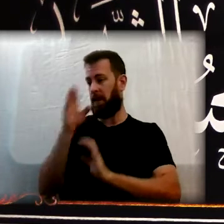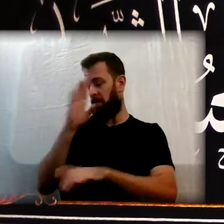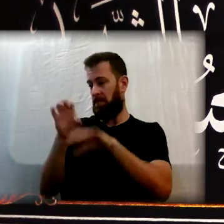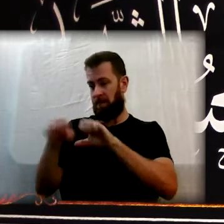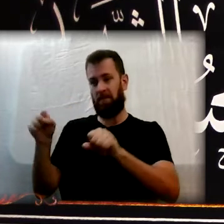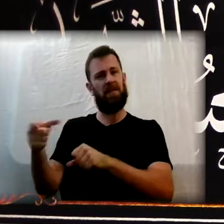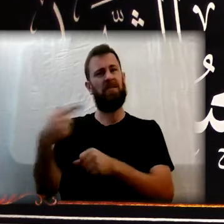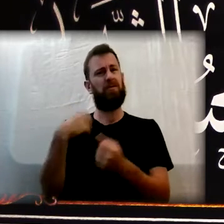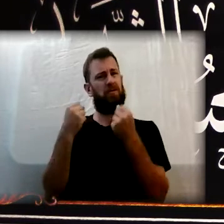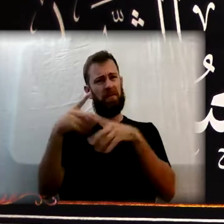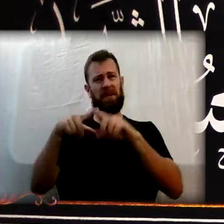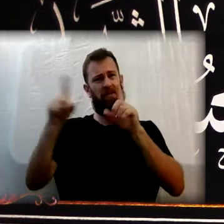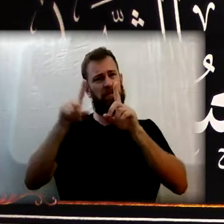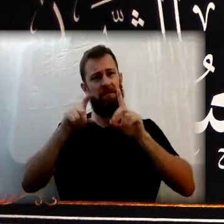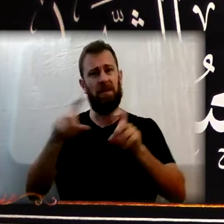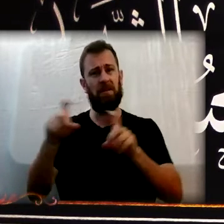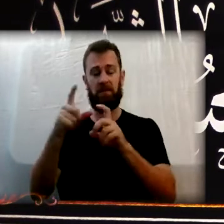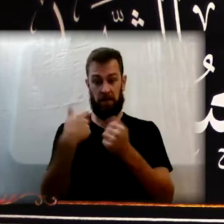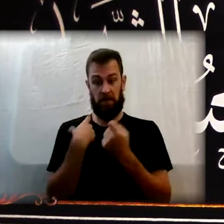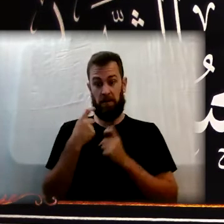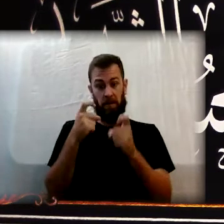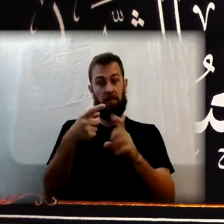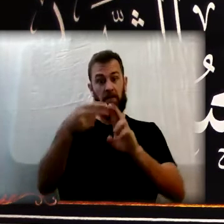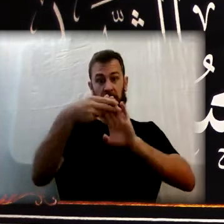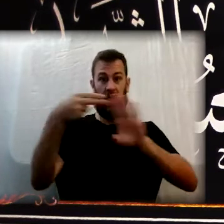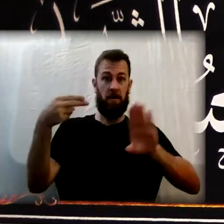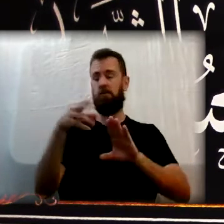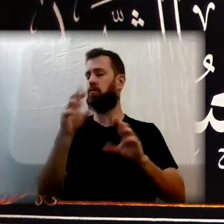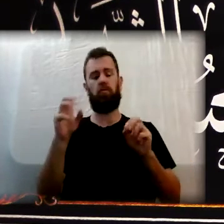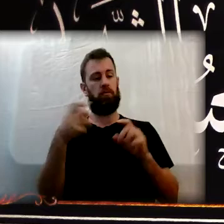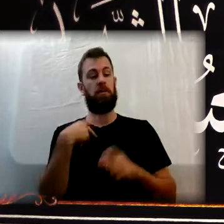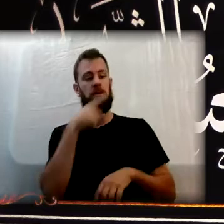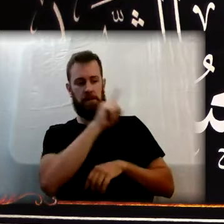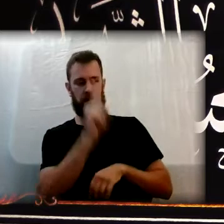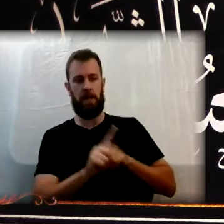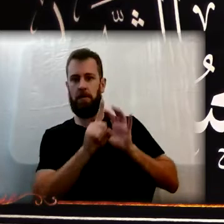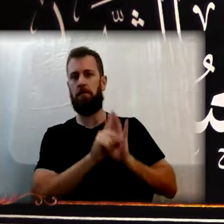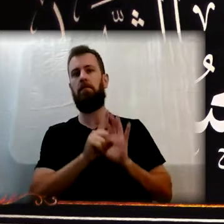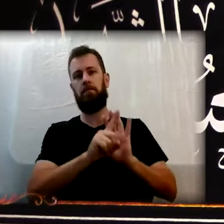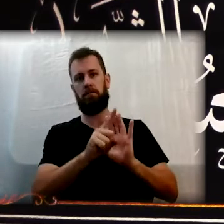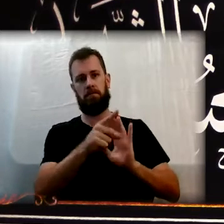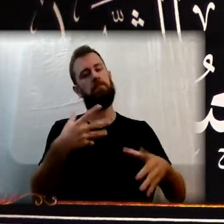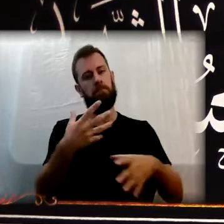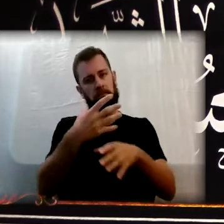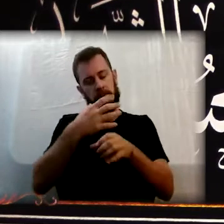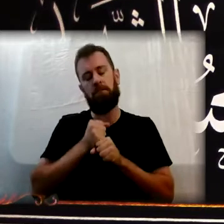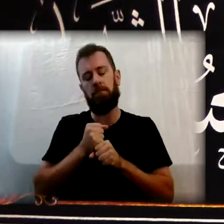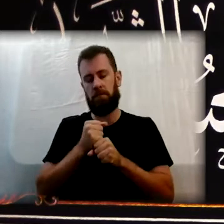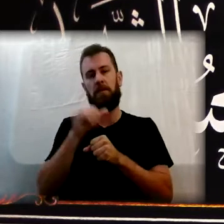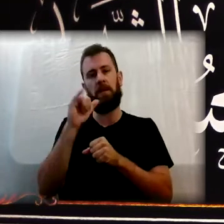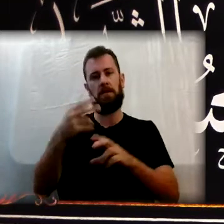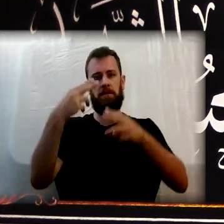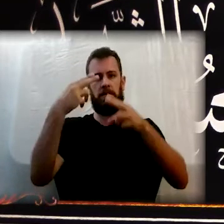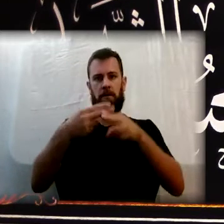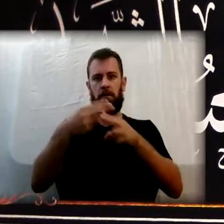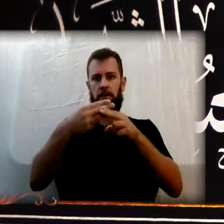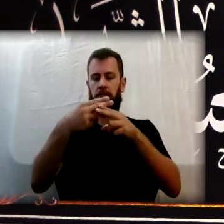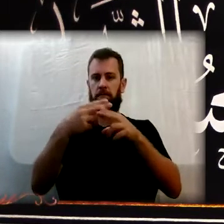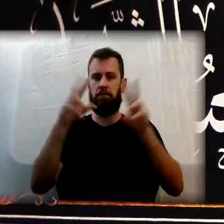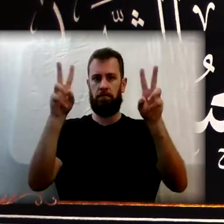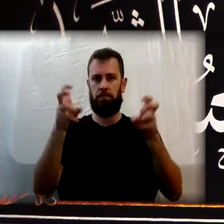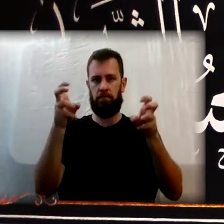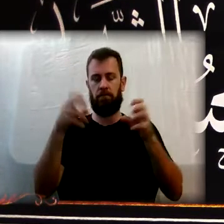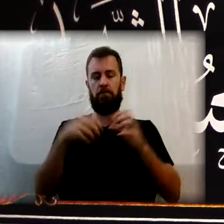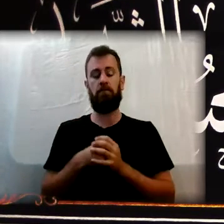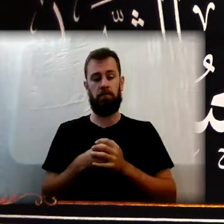title Abul Masaib, but Zainab was given the title Ummul Masaib. From a young